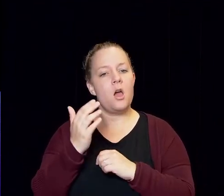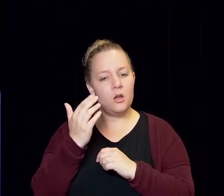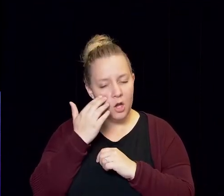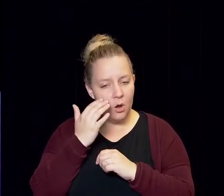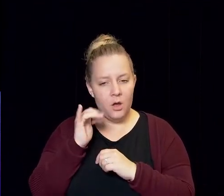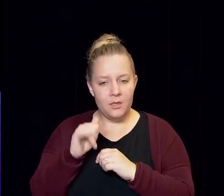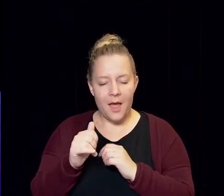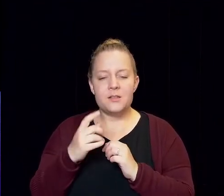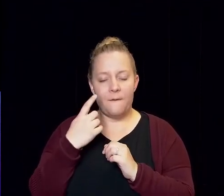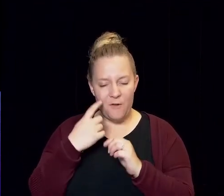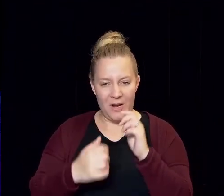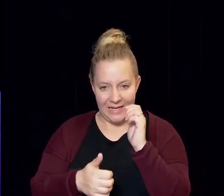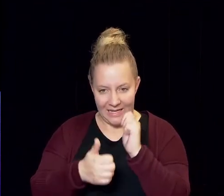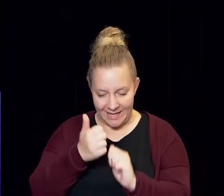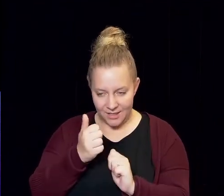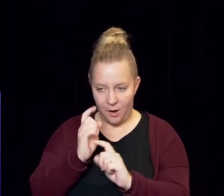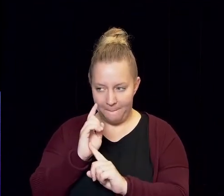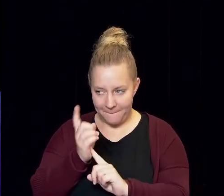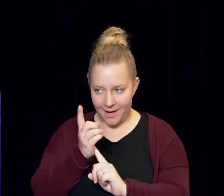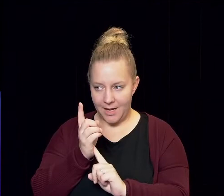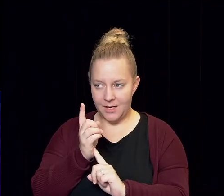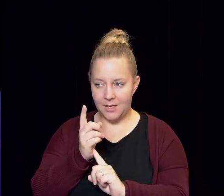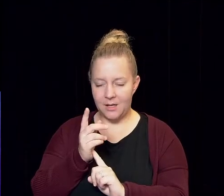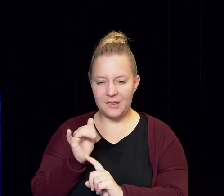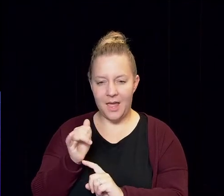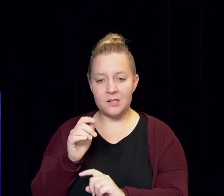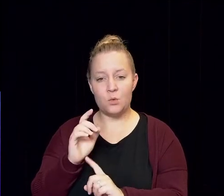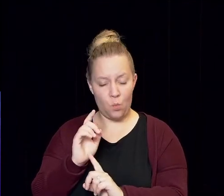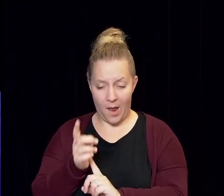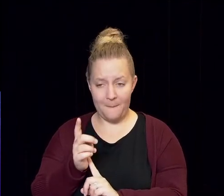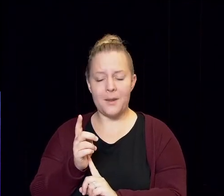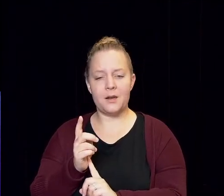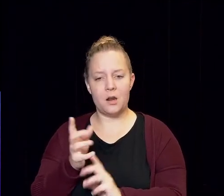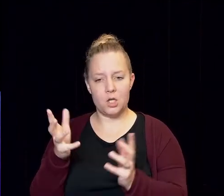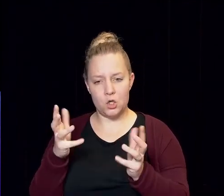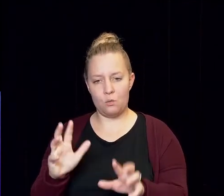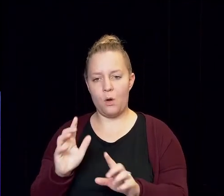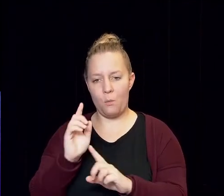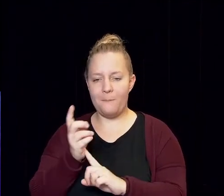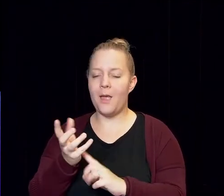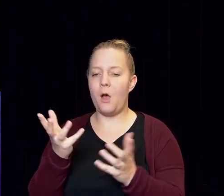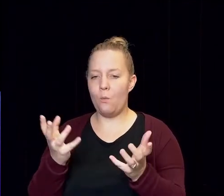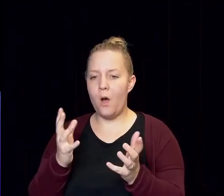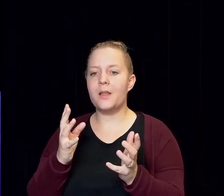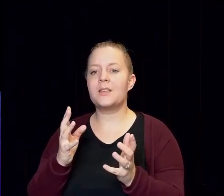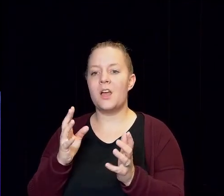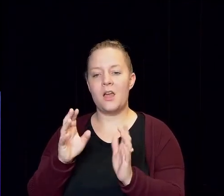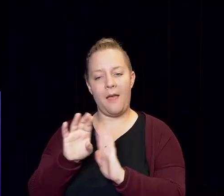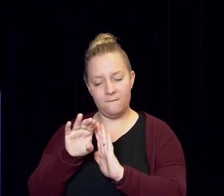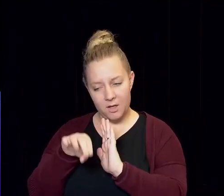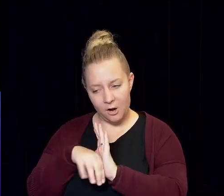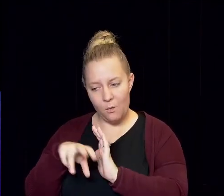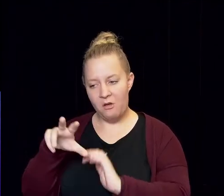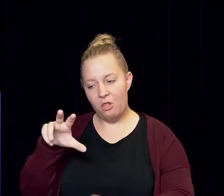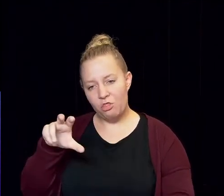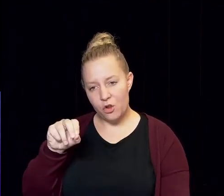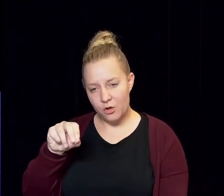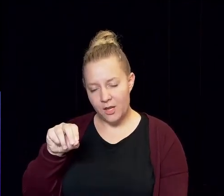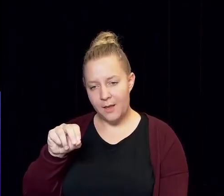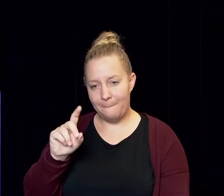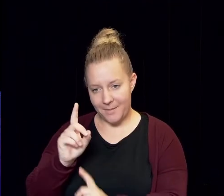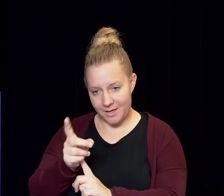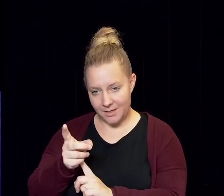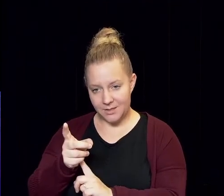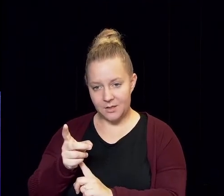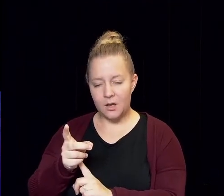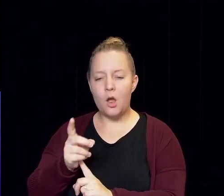per 1 minute. So if that's per 1 minute, I don't want 1 minute, I want 30 minutes. So therefore I'm going to take this answer